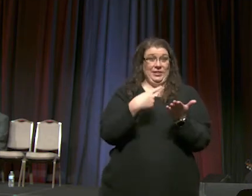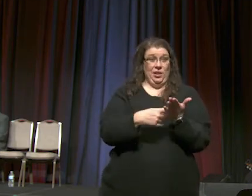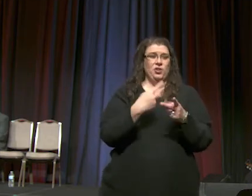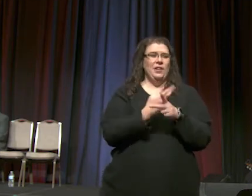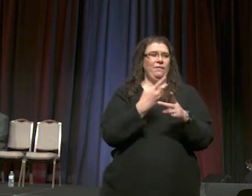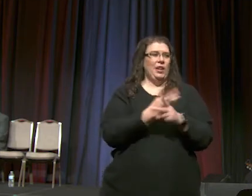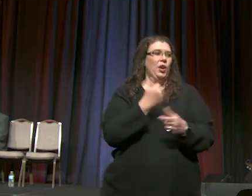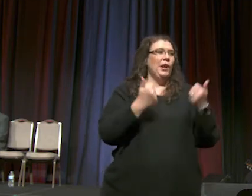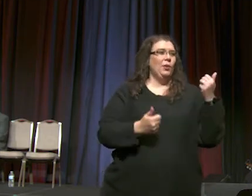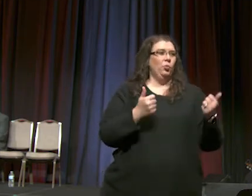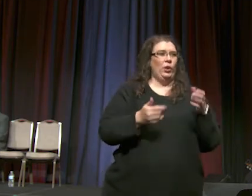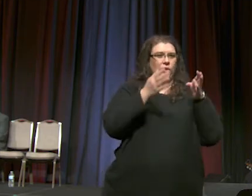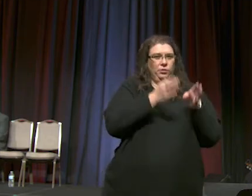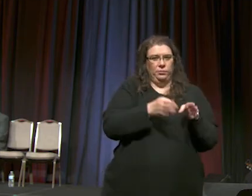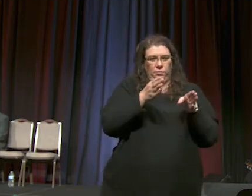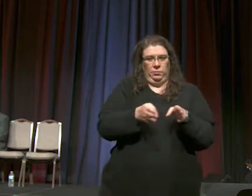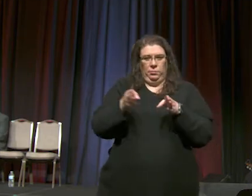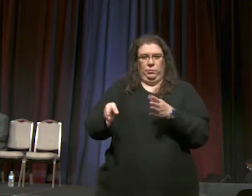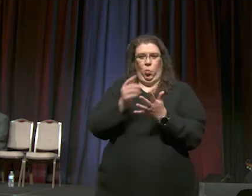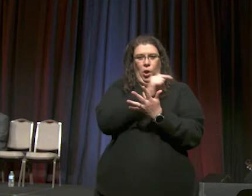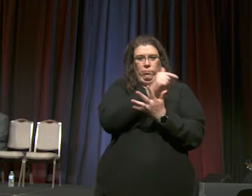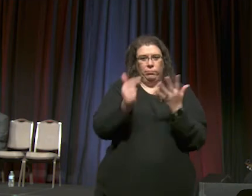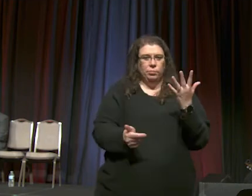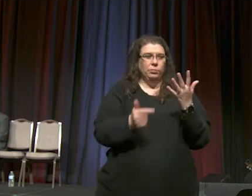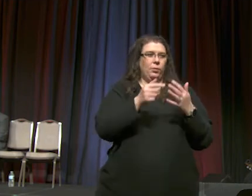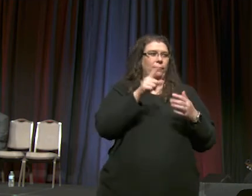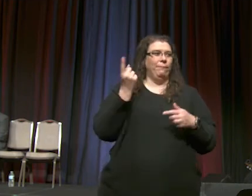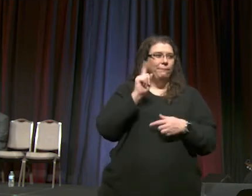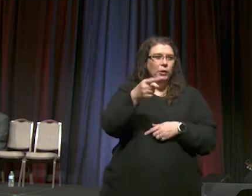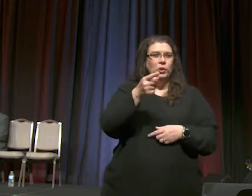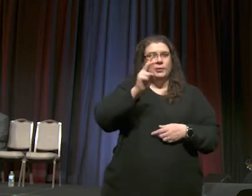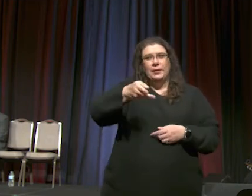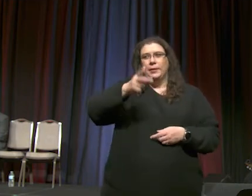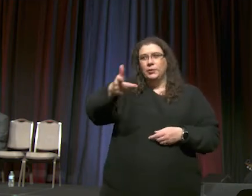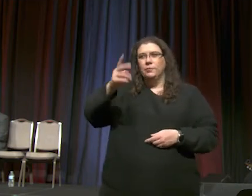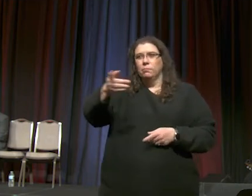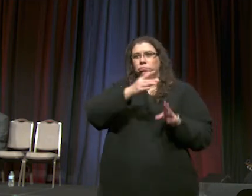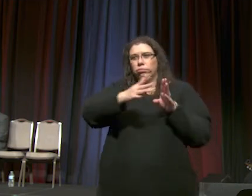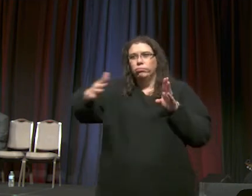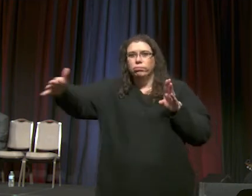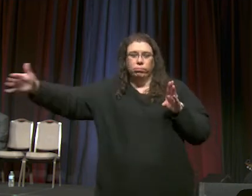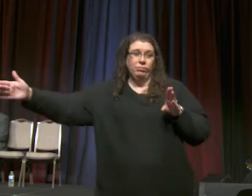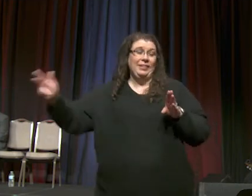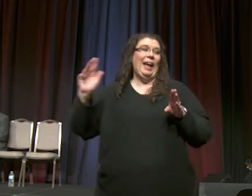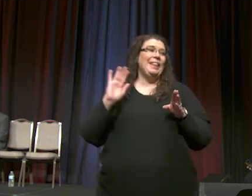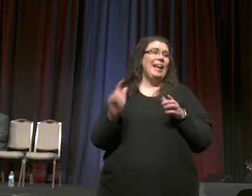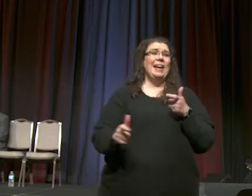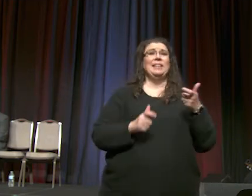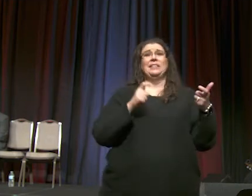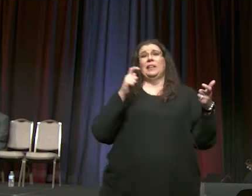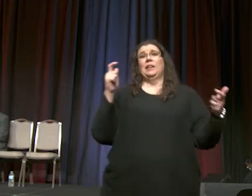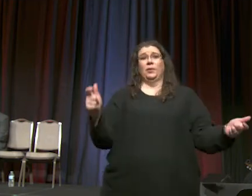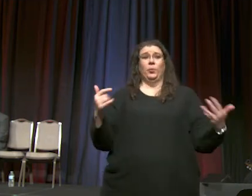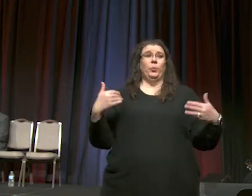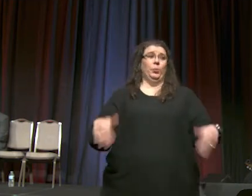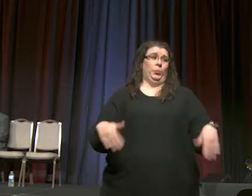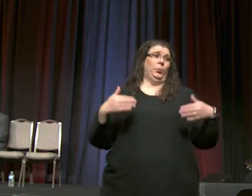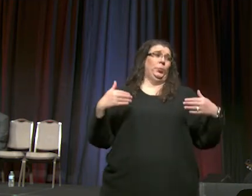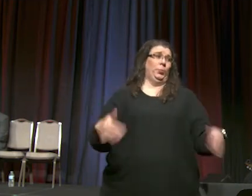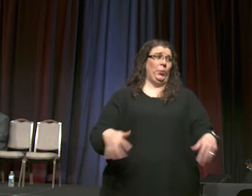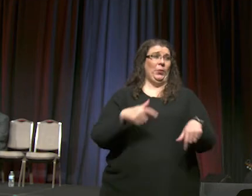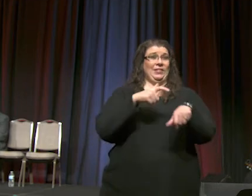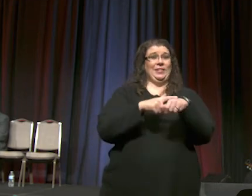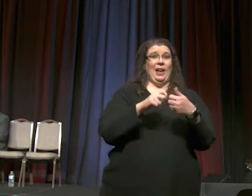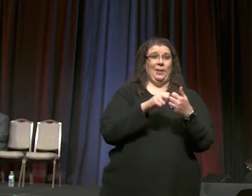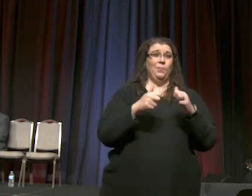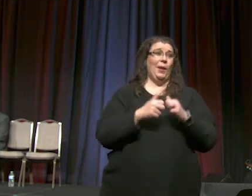what order those items need to be presented to the plenary in. And that is a giant logic problem, and I